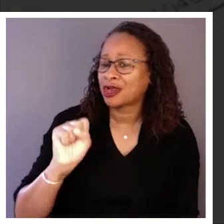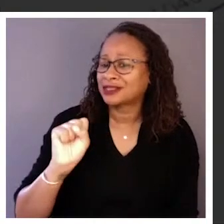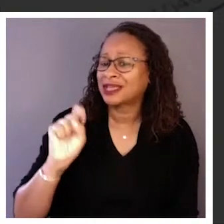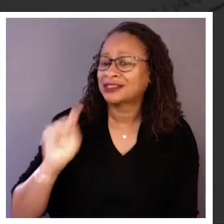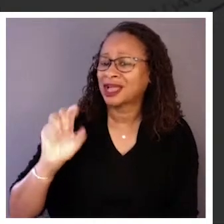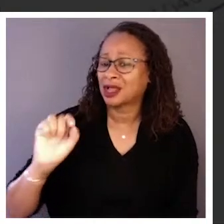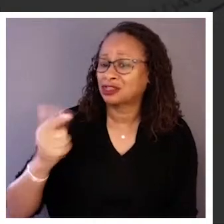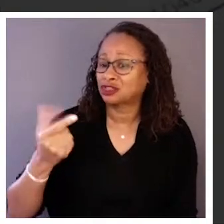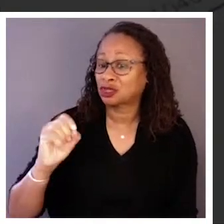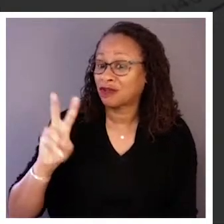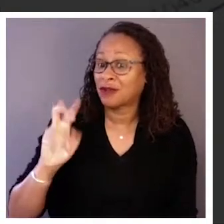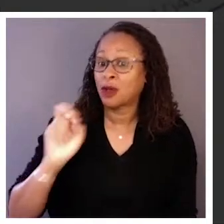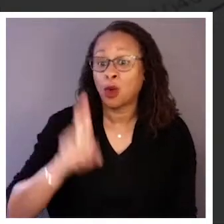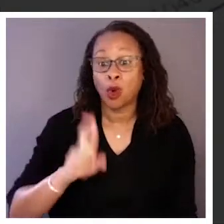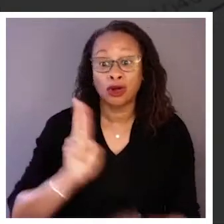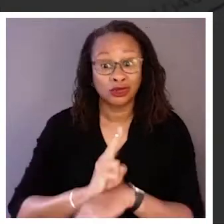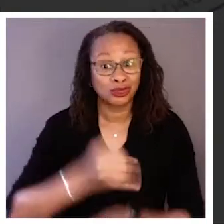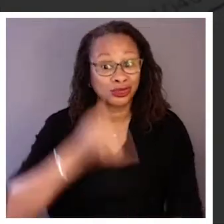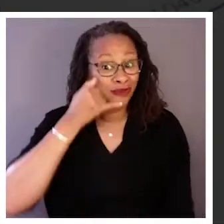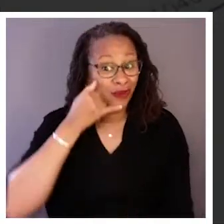old-fashioned telephone, call them at